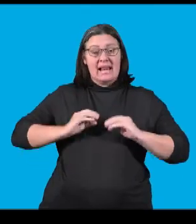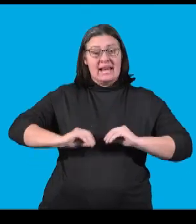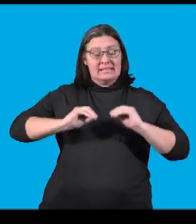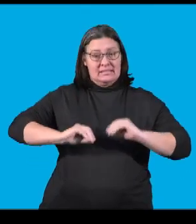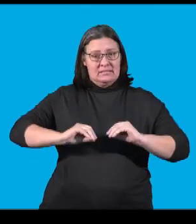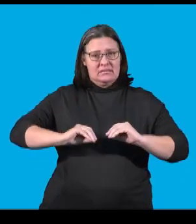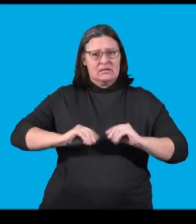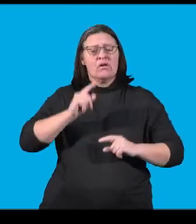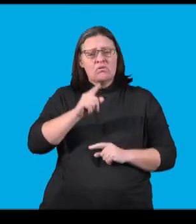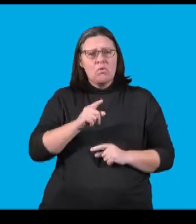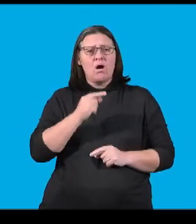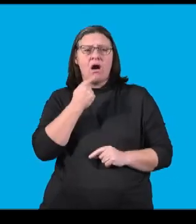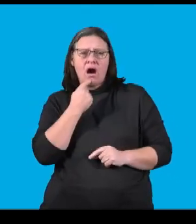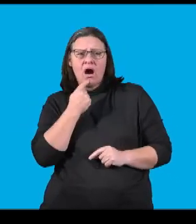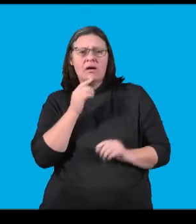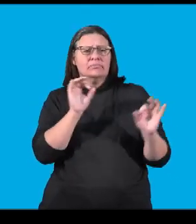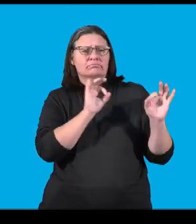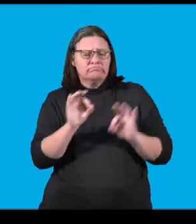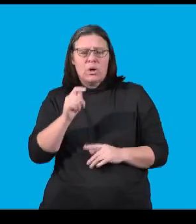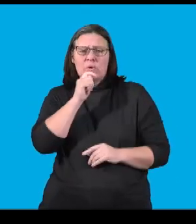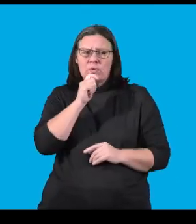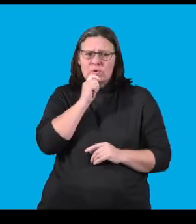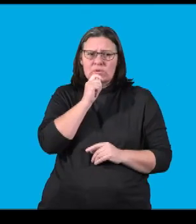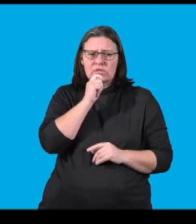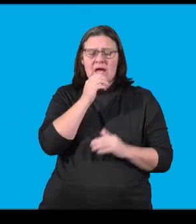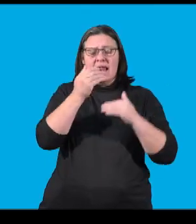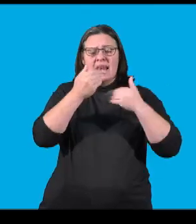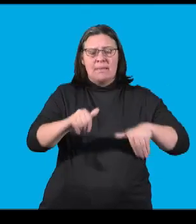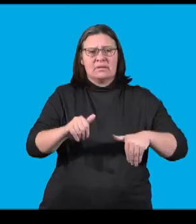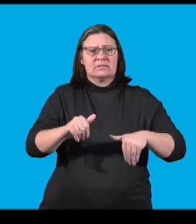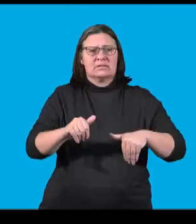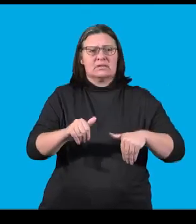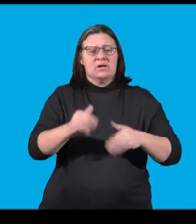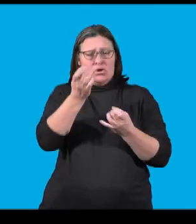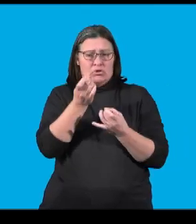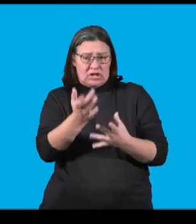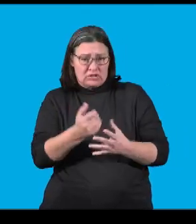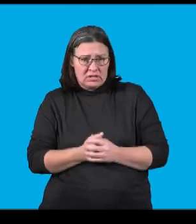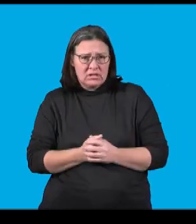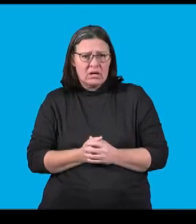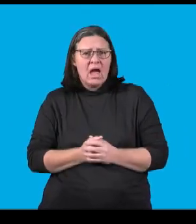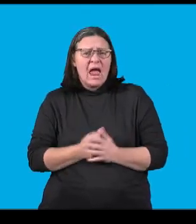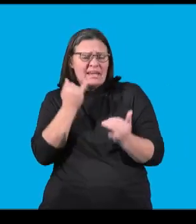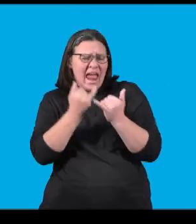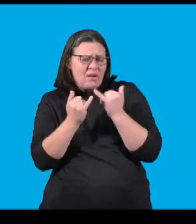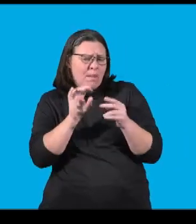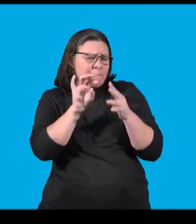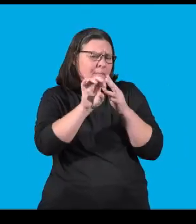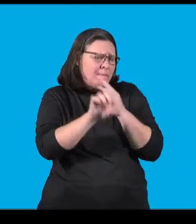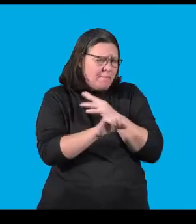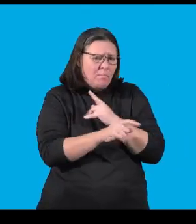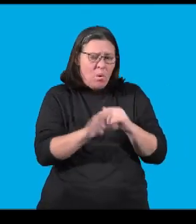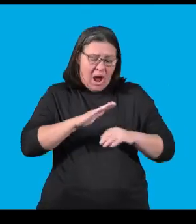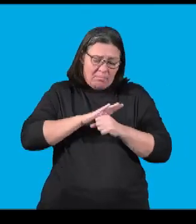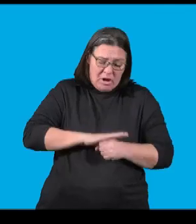So by the end of the lesson, we're going to revise correctly using the limit notation and avoiding some of the common errors that creep up